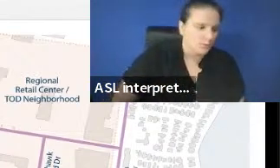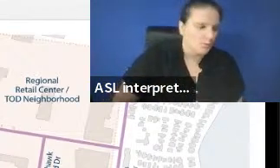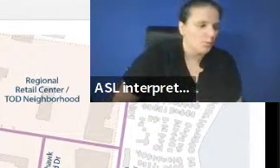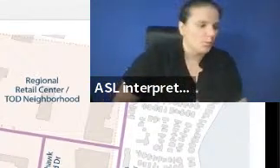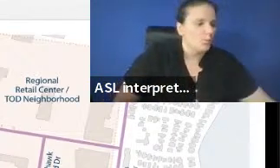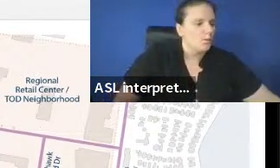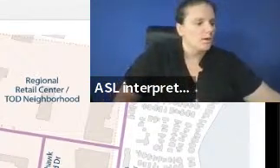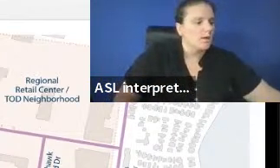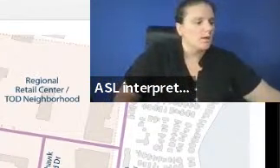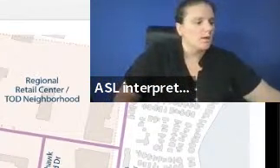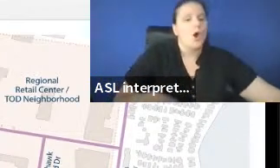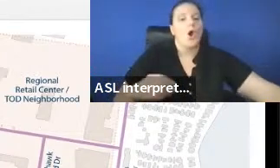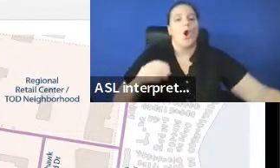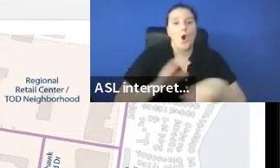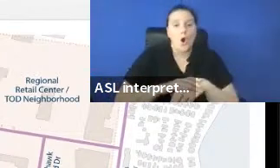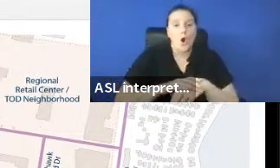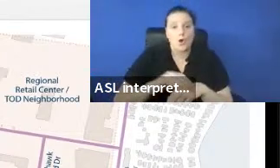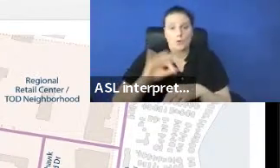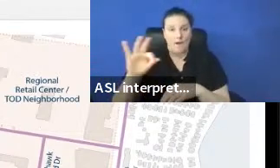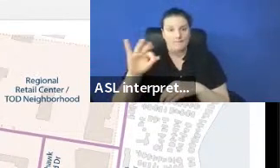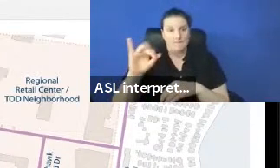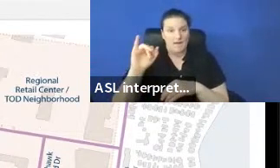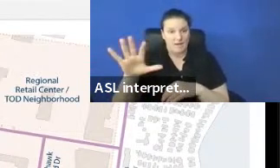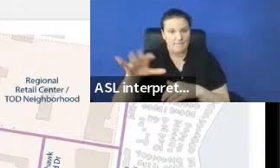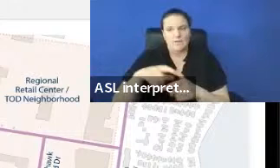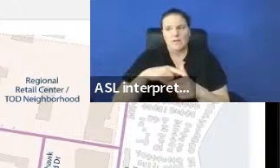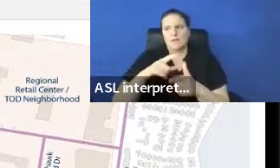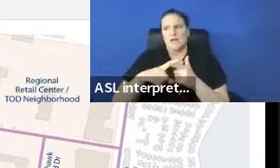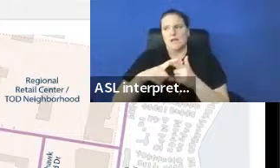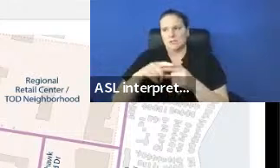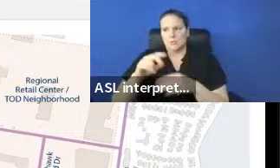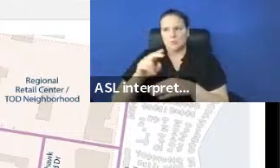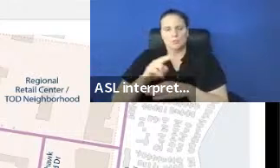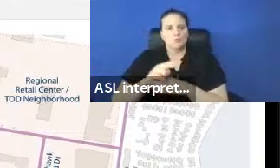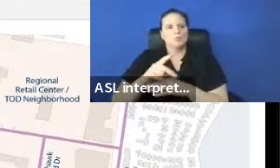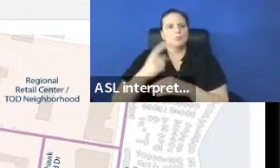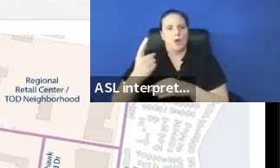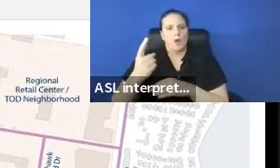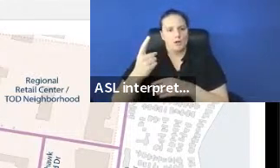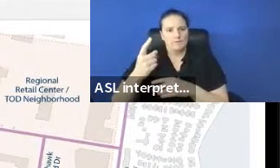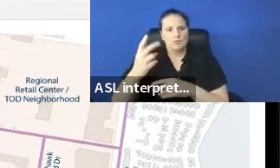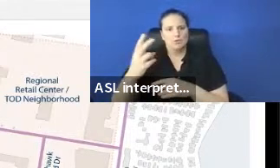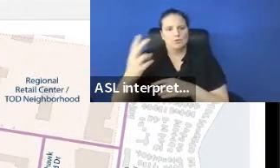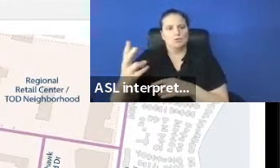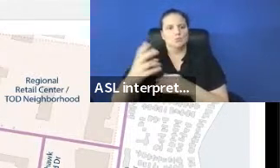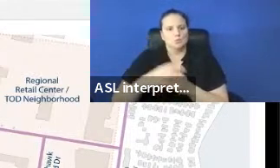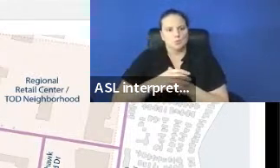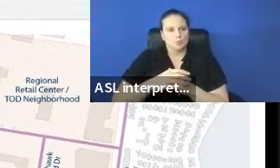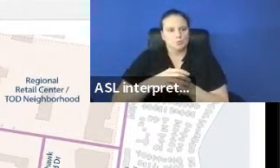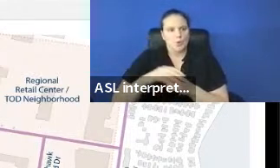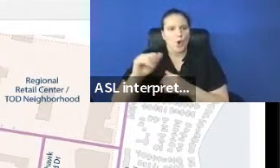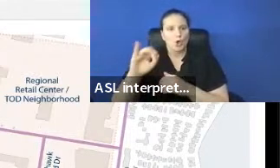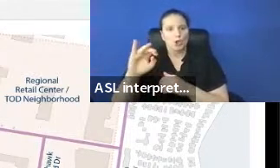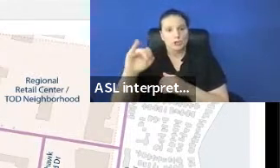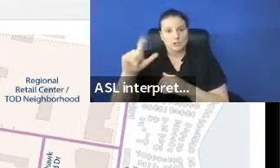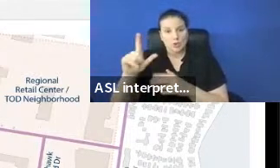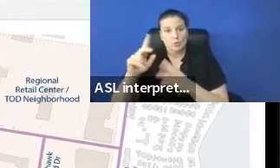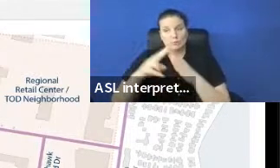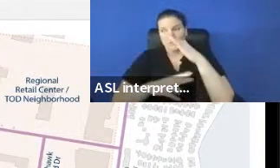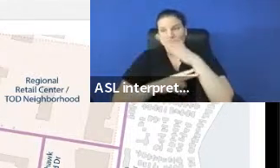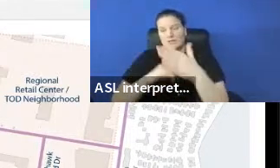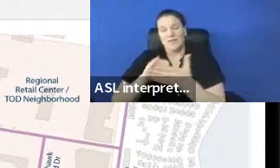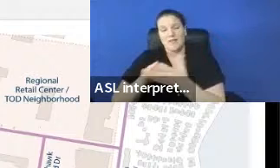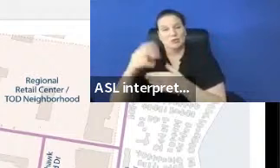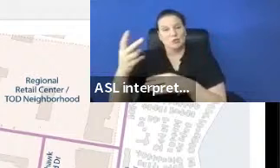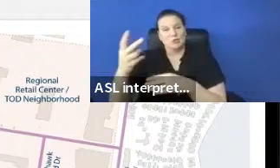off I-5, and then it would use one of the two arterial bridges, which are the two